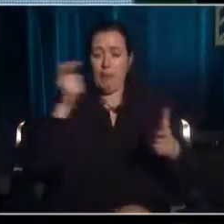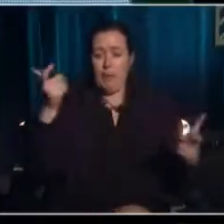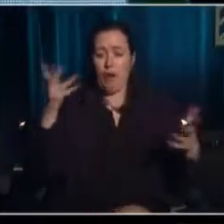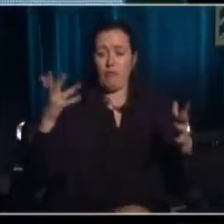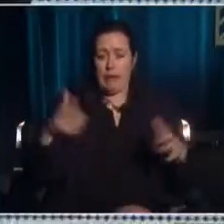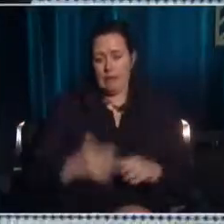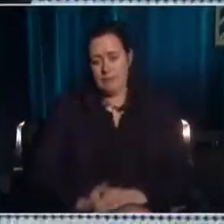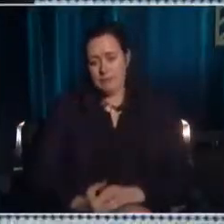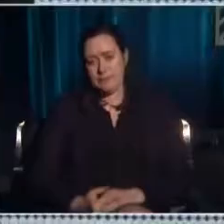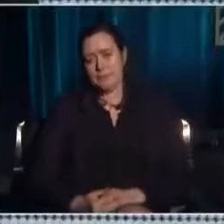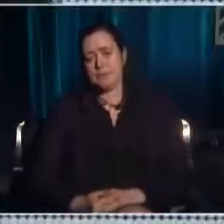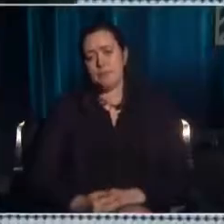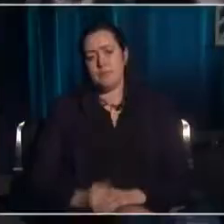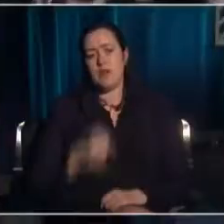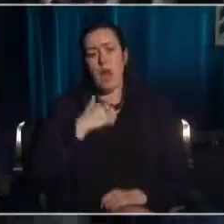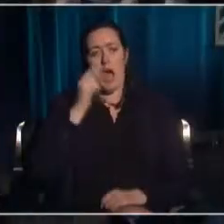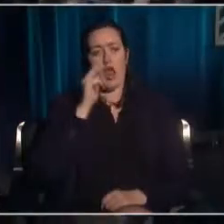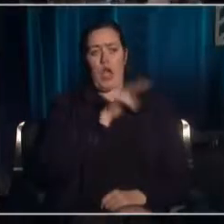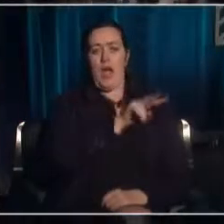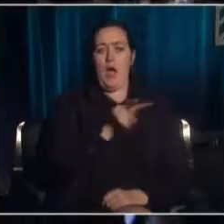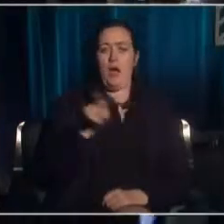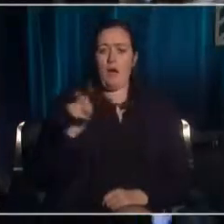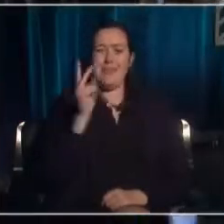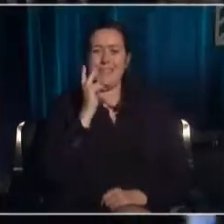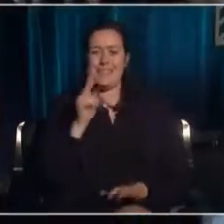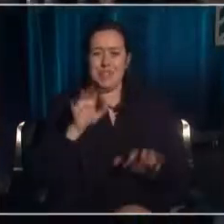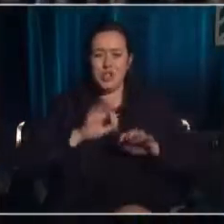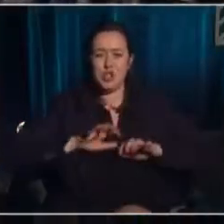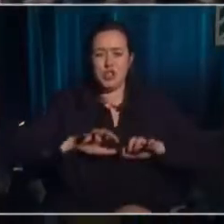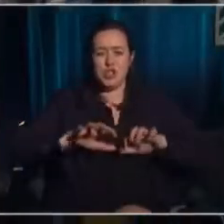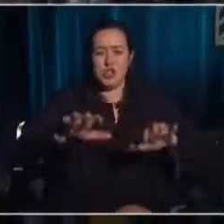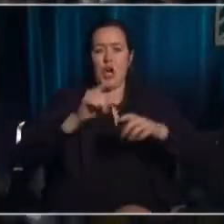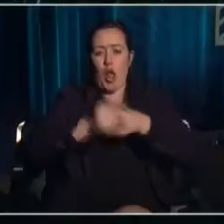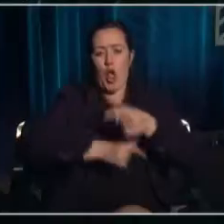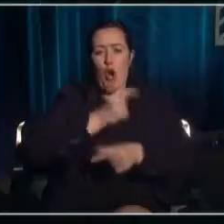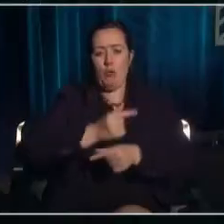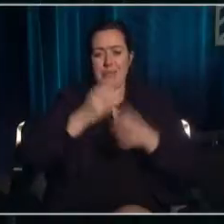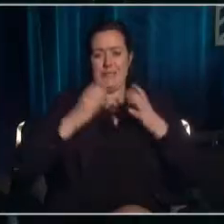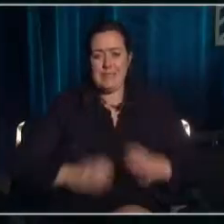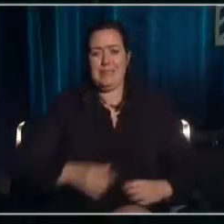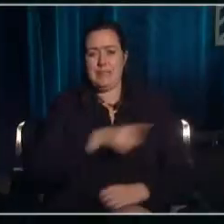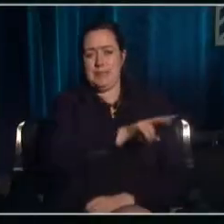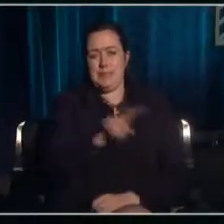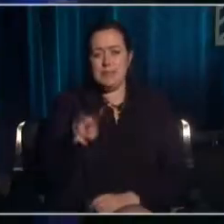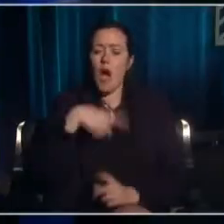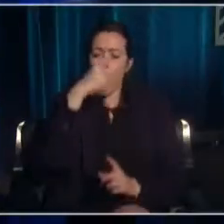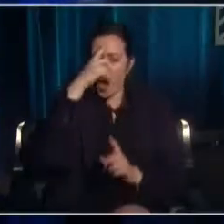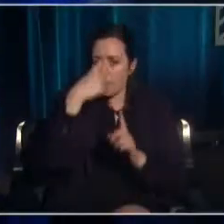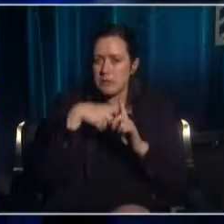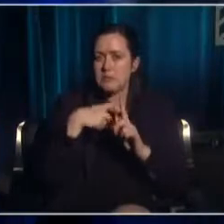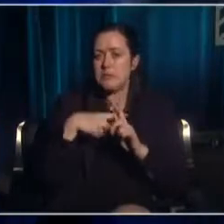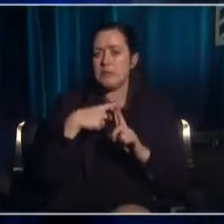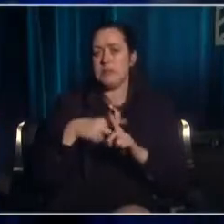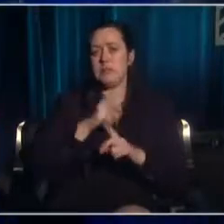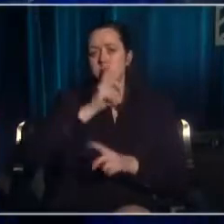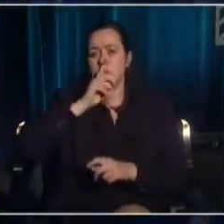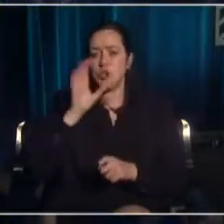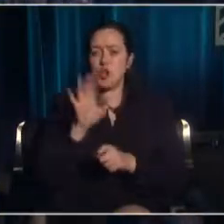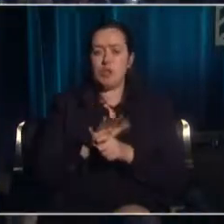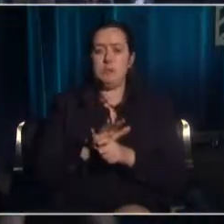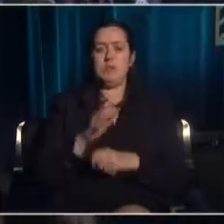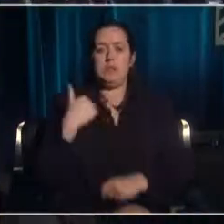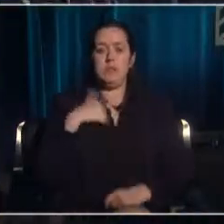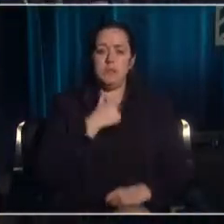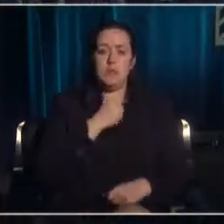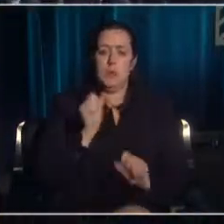out and I see a sea of global citizens, optimistic, determined. We